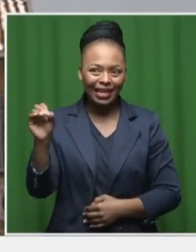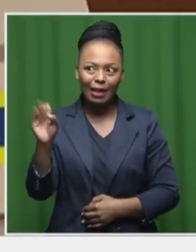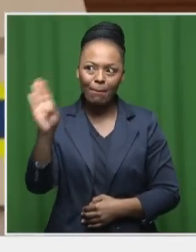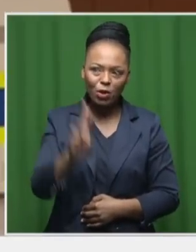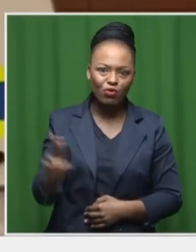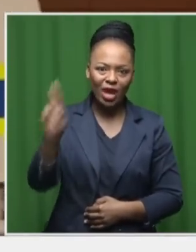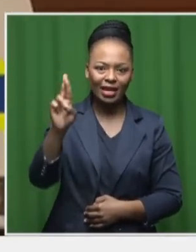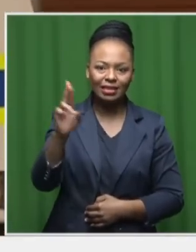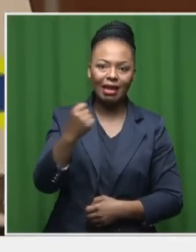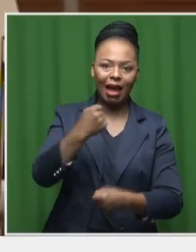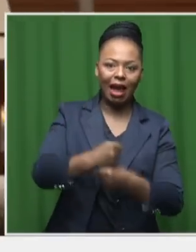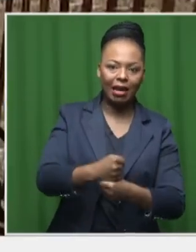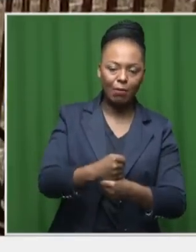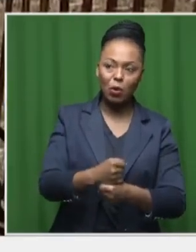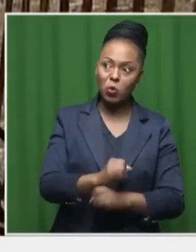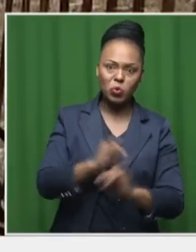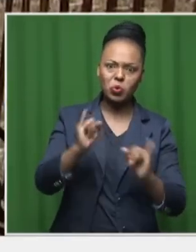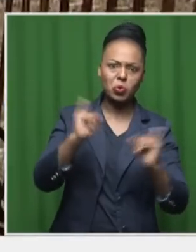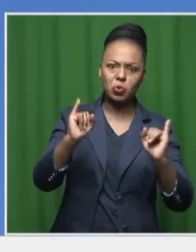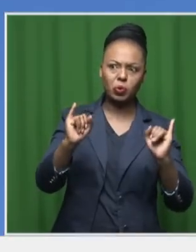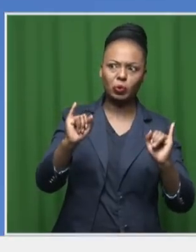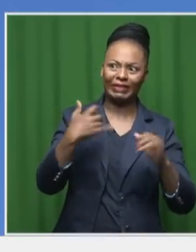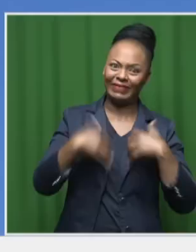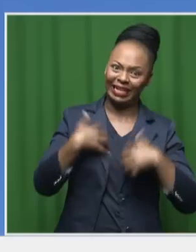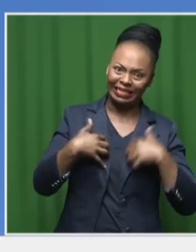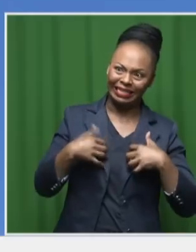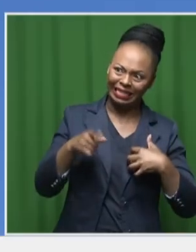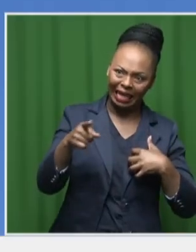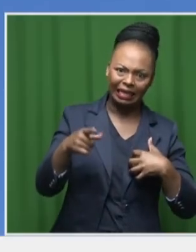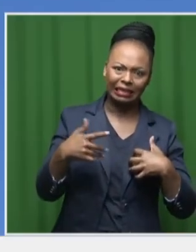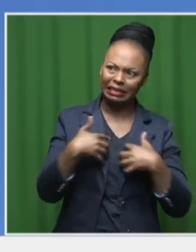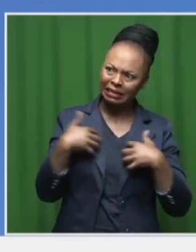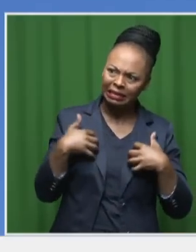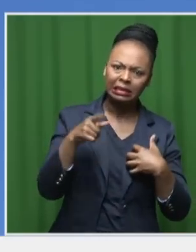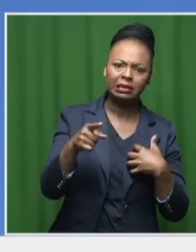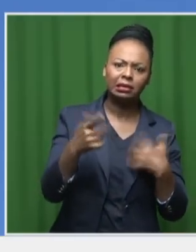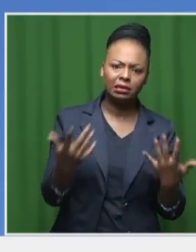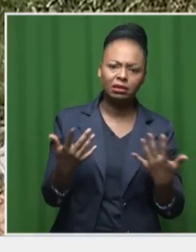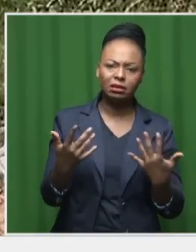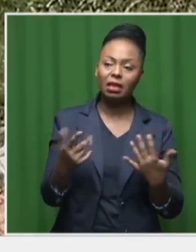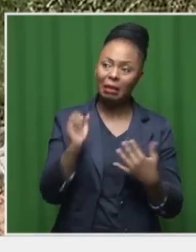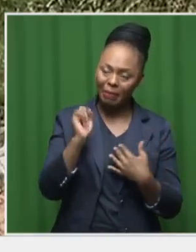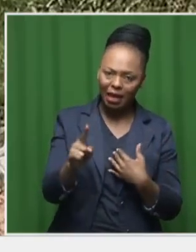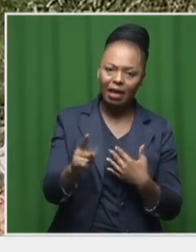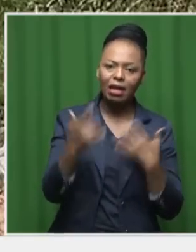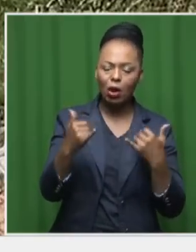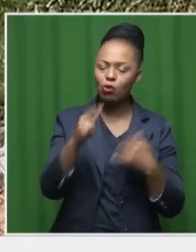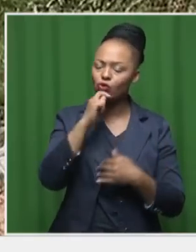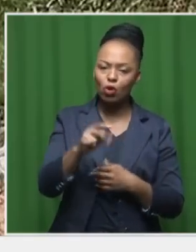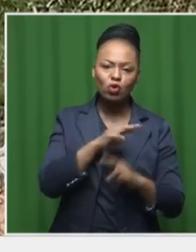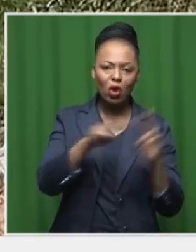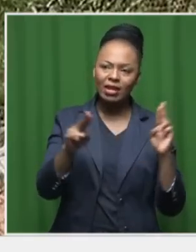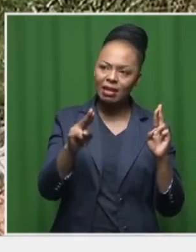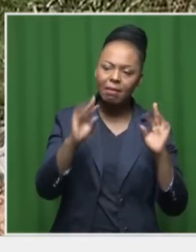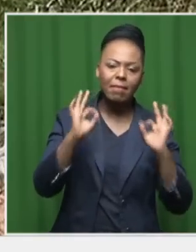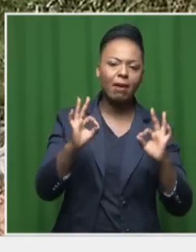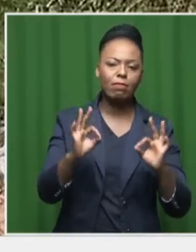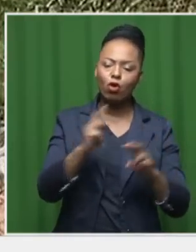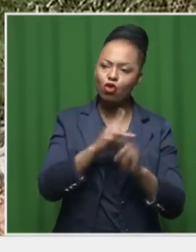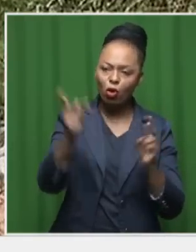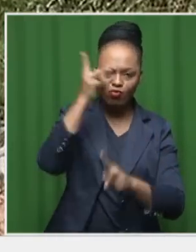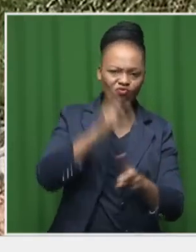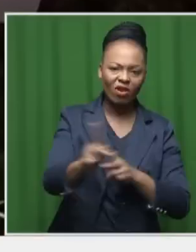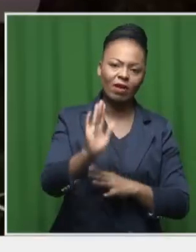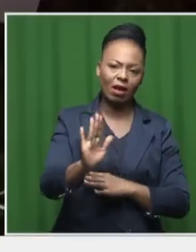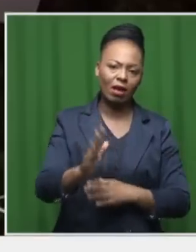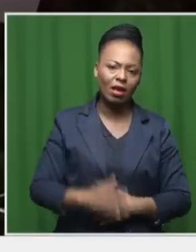per annum. It's unfathomable, and it's frustrating, and it's to the core of it, it's unethical in its nature. And I suppose that's